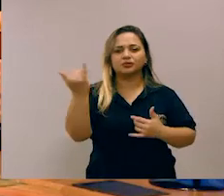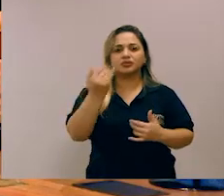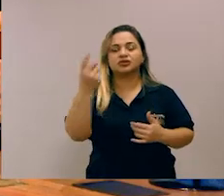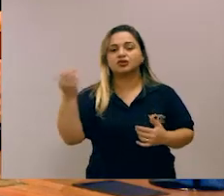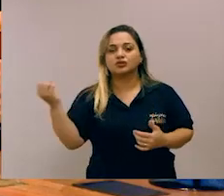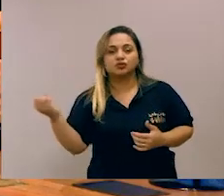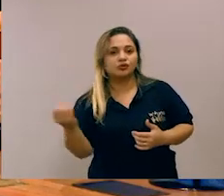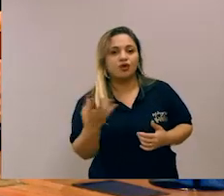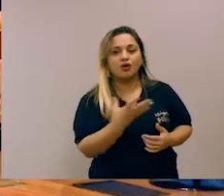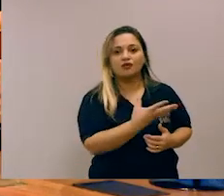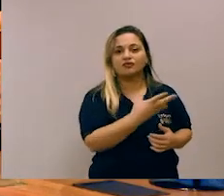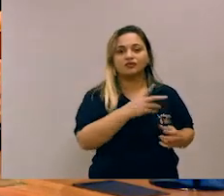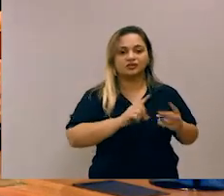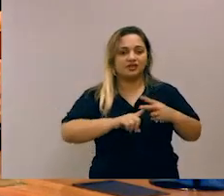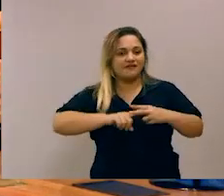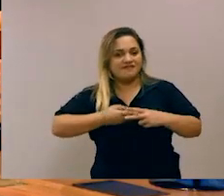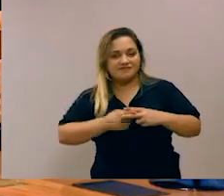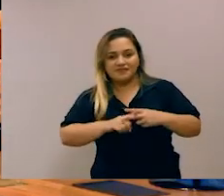to